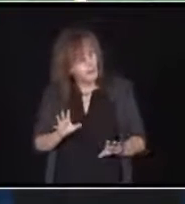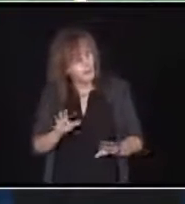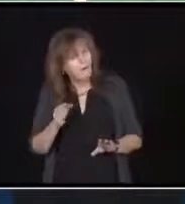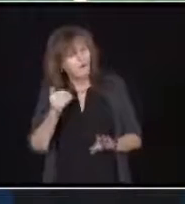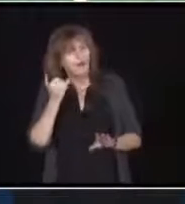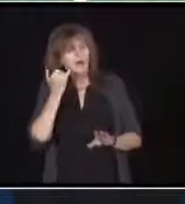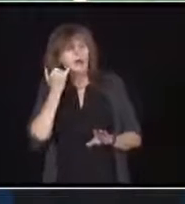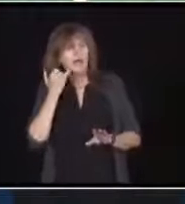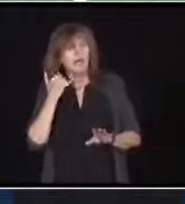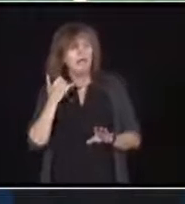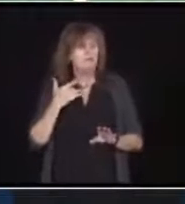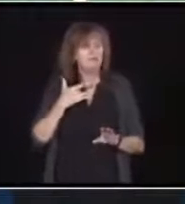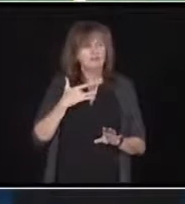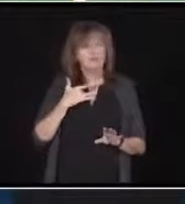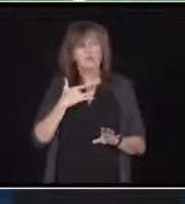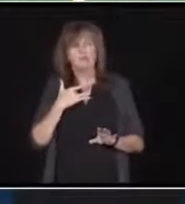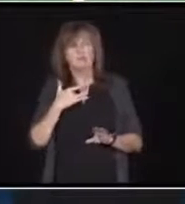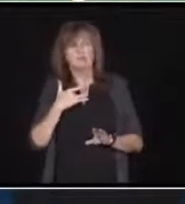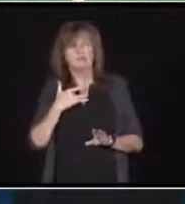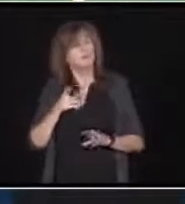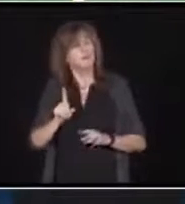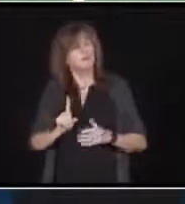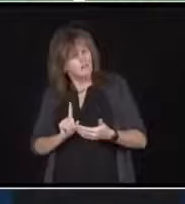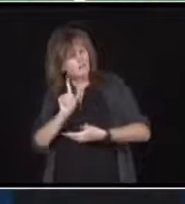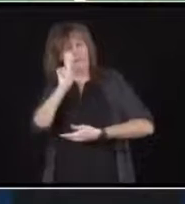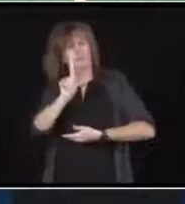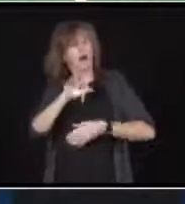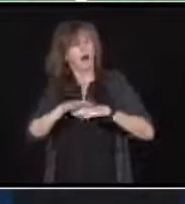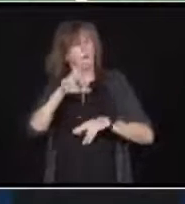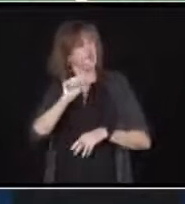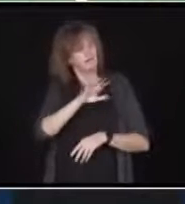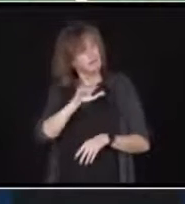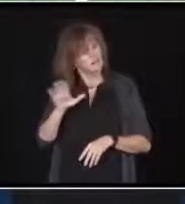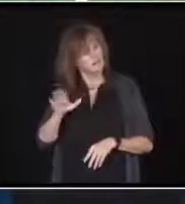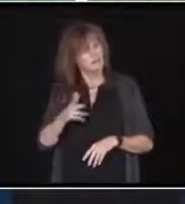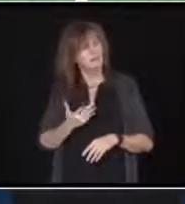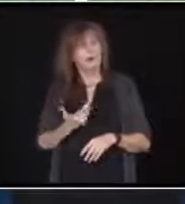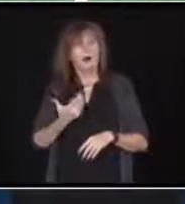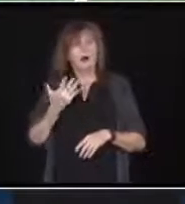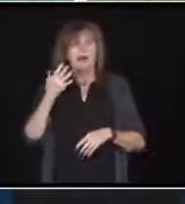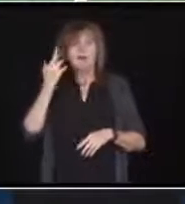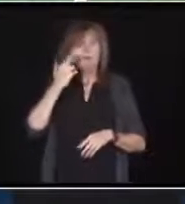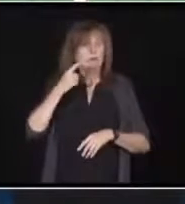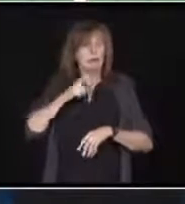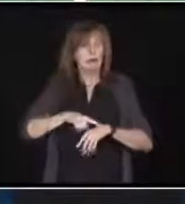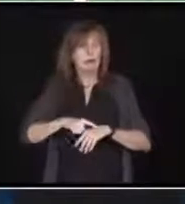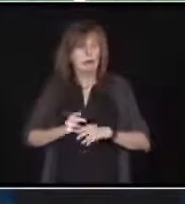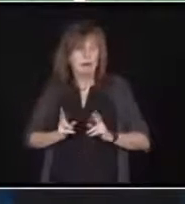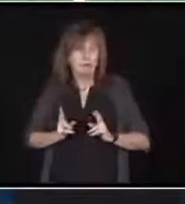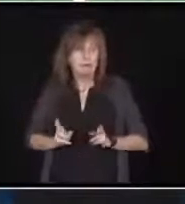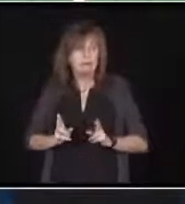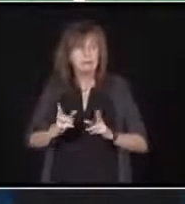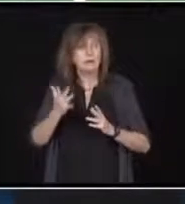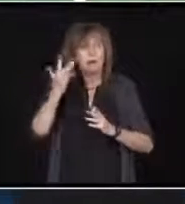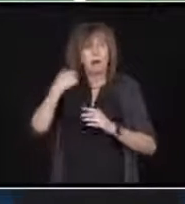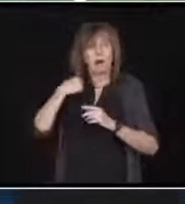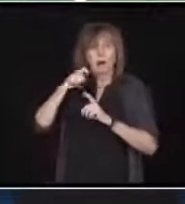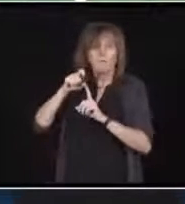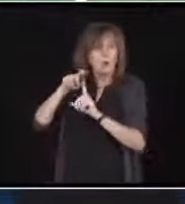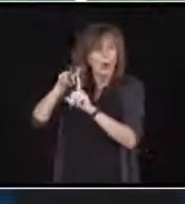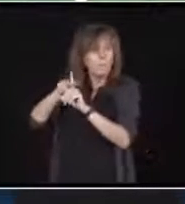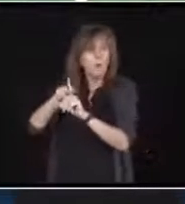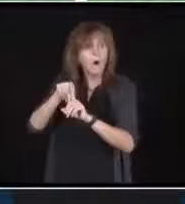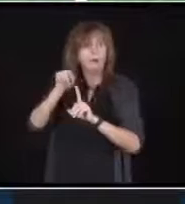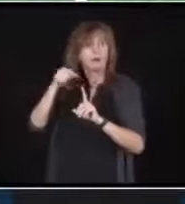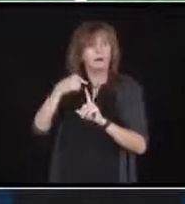concerned, don't get on the bus. I realize that may not be applicable or feasible for people. Think about also how long the trip is. If it's a